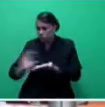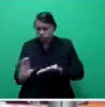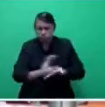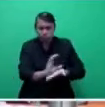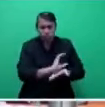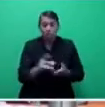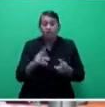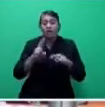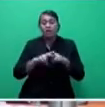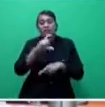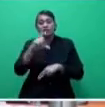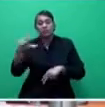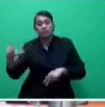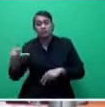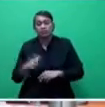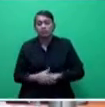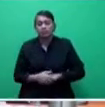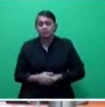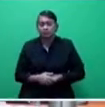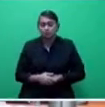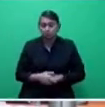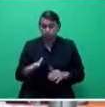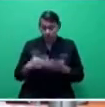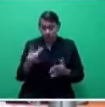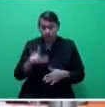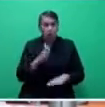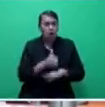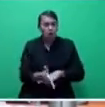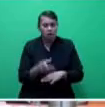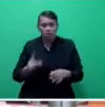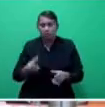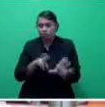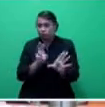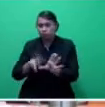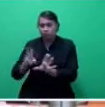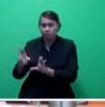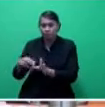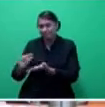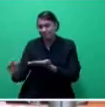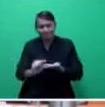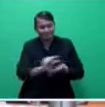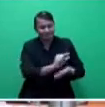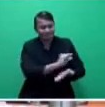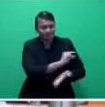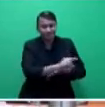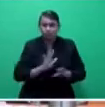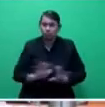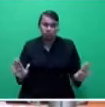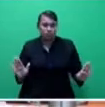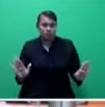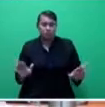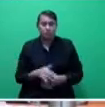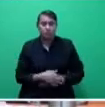of it, Mr. Speaker, sir, was for unemployment benefits. So, Mr. Speaker, sir, the reality of the matter is that that's how